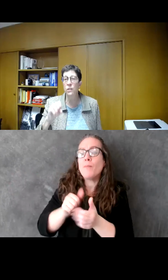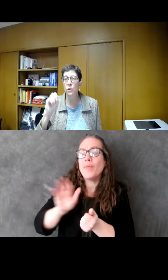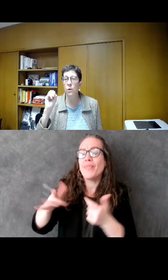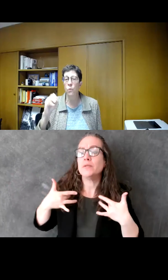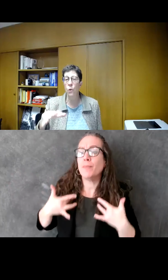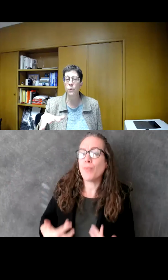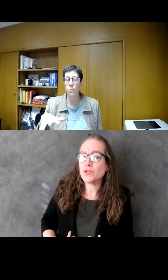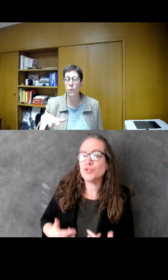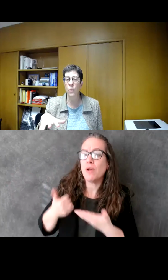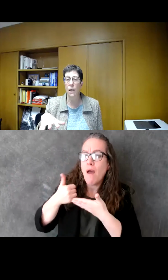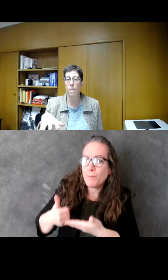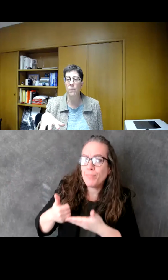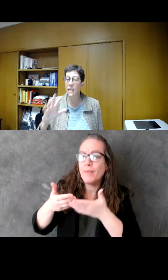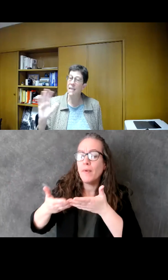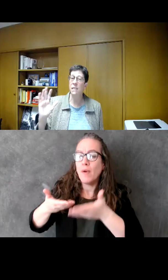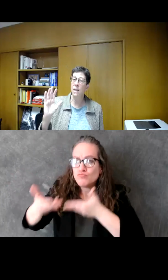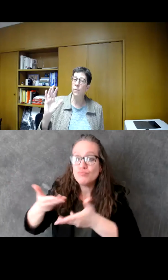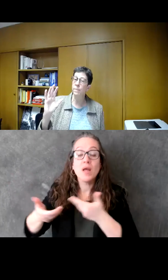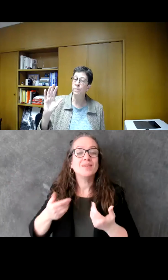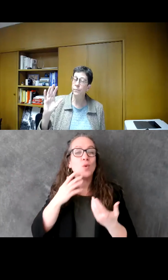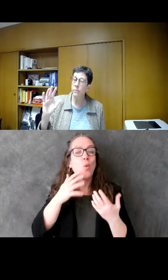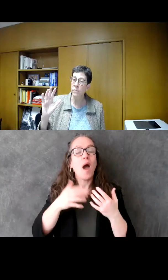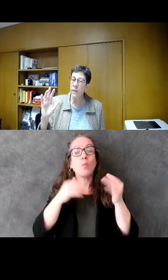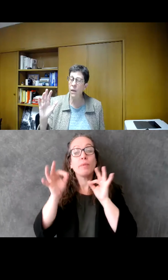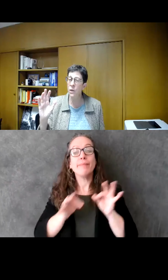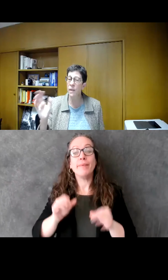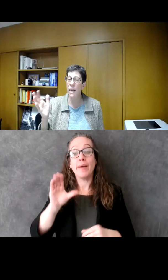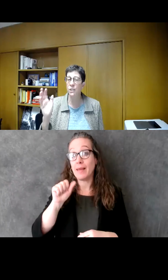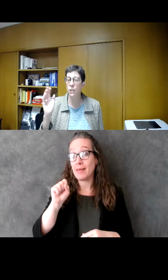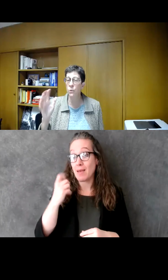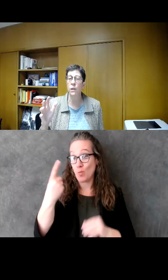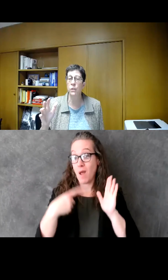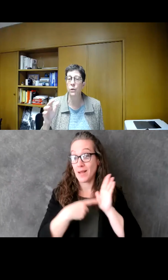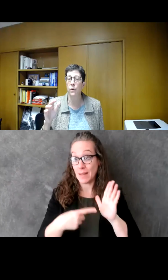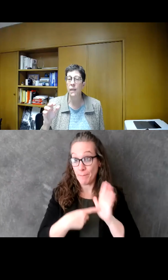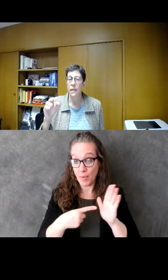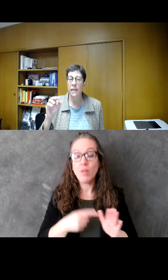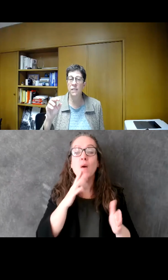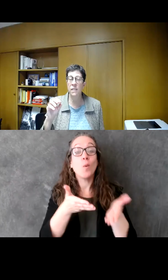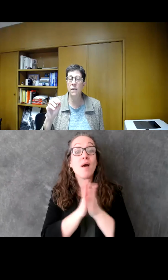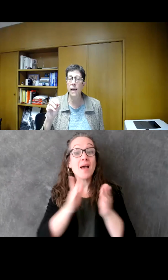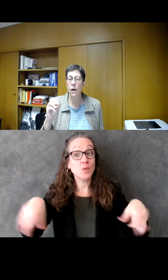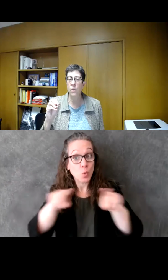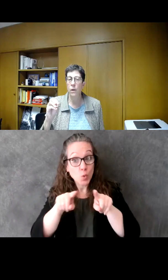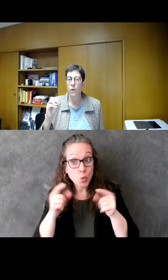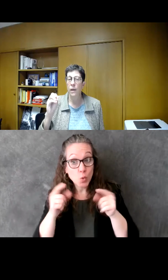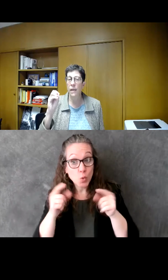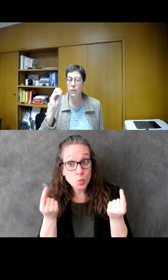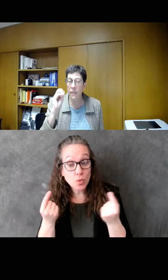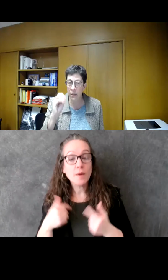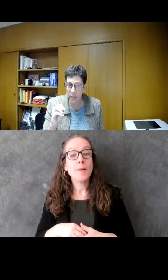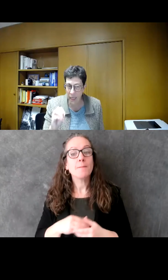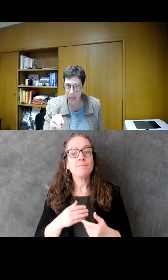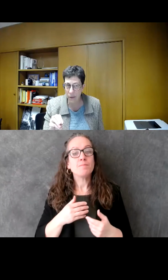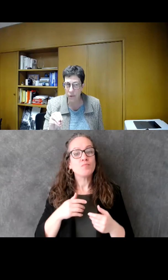do is sort of roll through a case example. And what I'm going to ask you all to do is think about, as